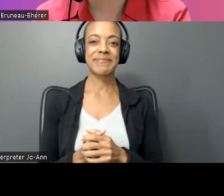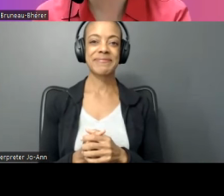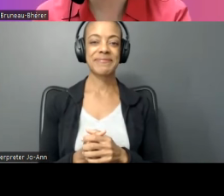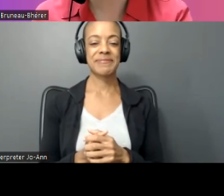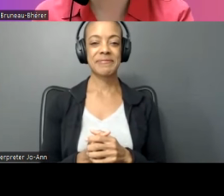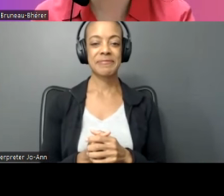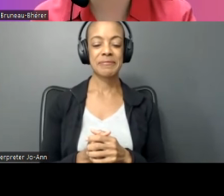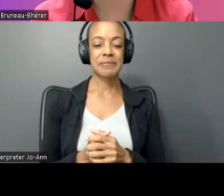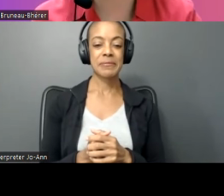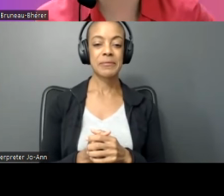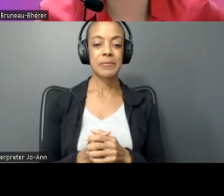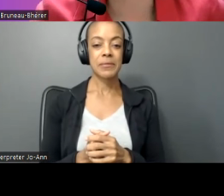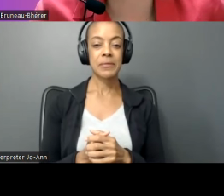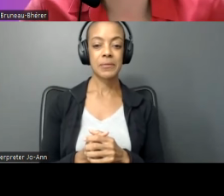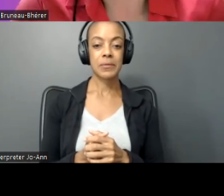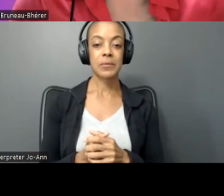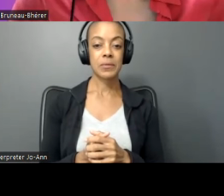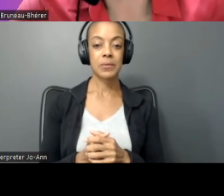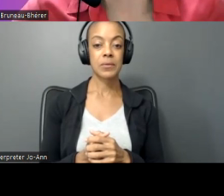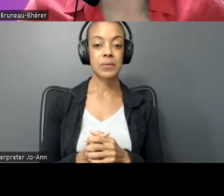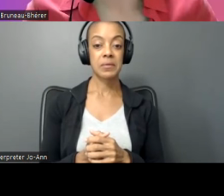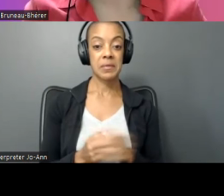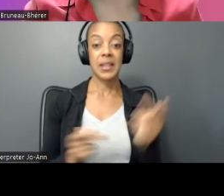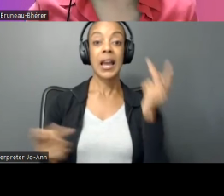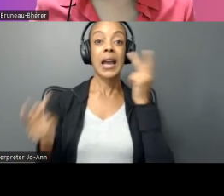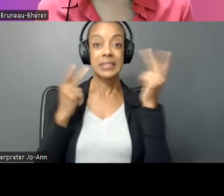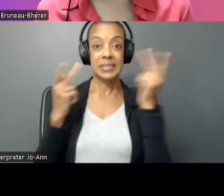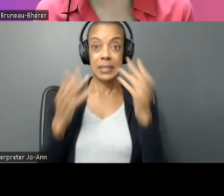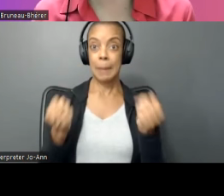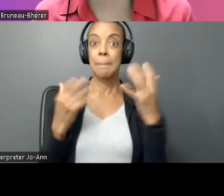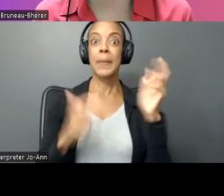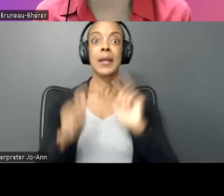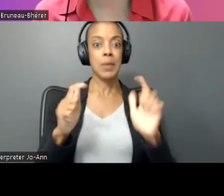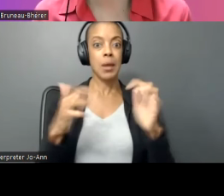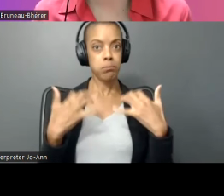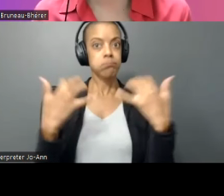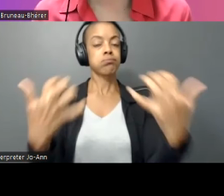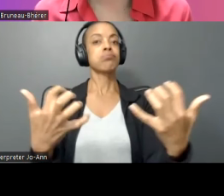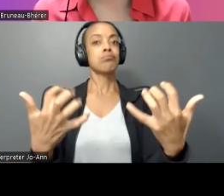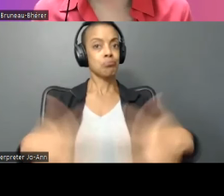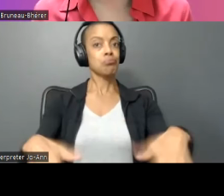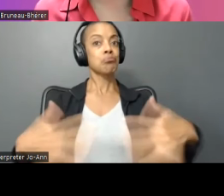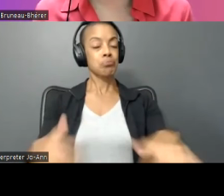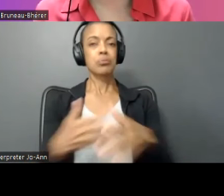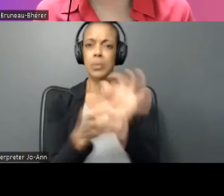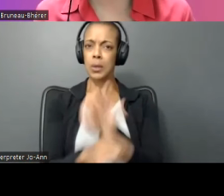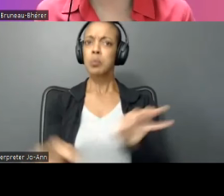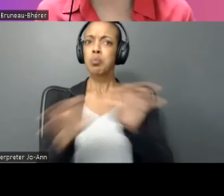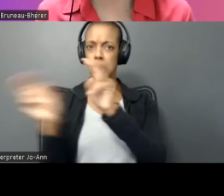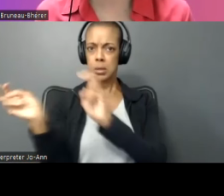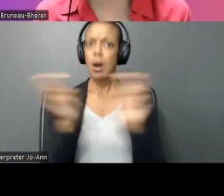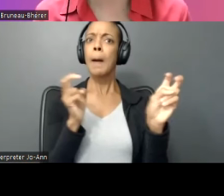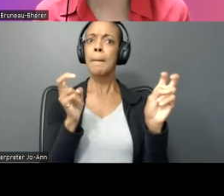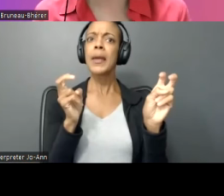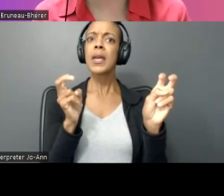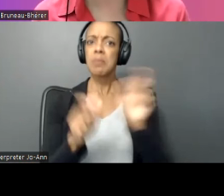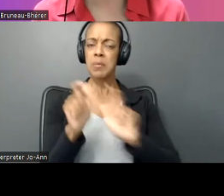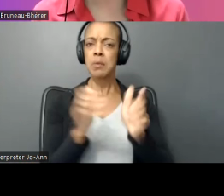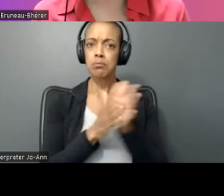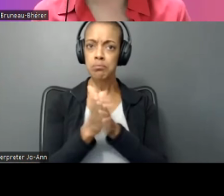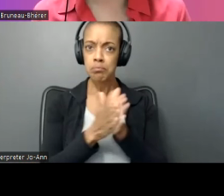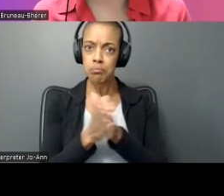I see that there are many people here. It seems to be a topic that a lot of people are interested in. We hope we'll have a